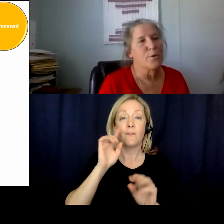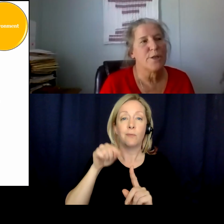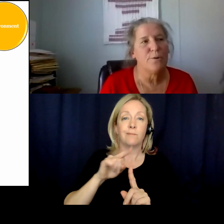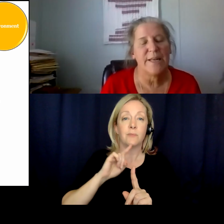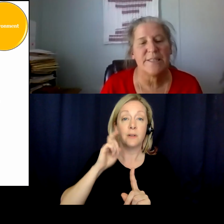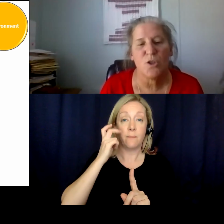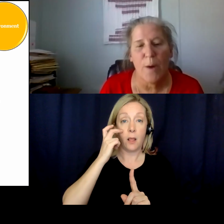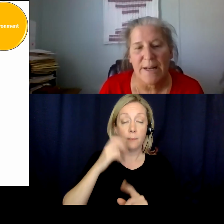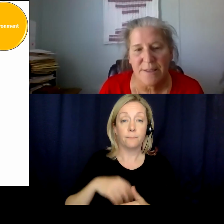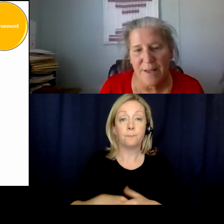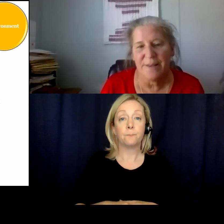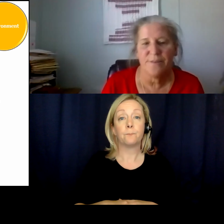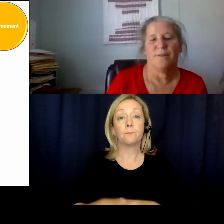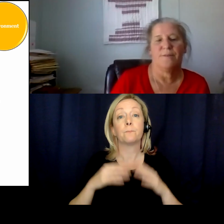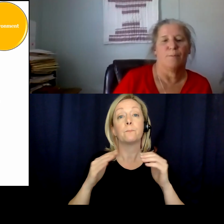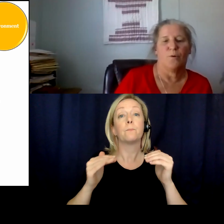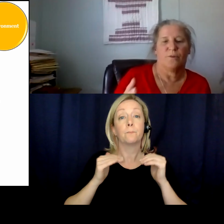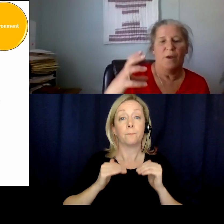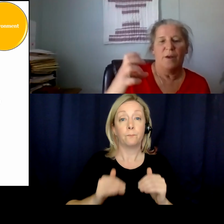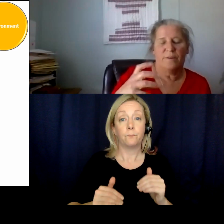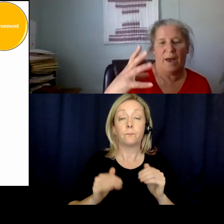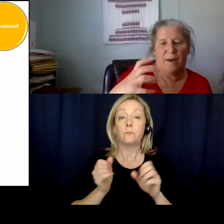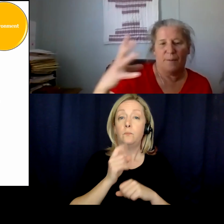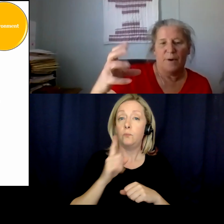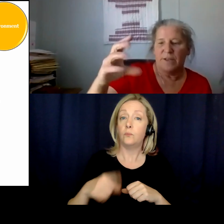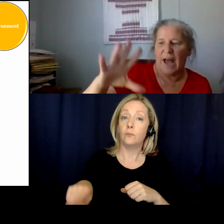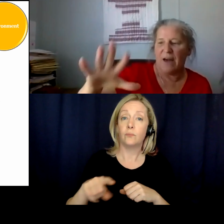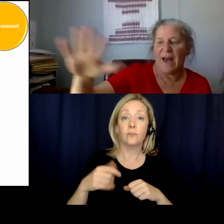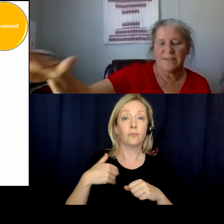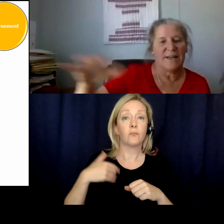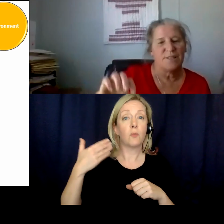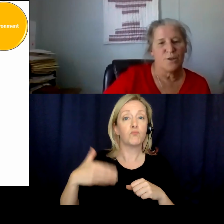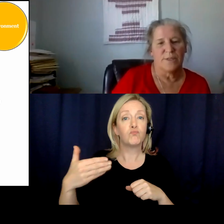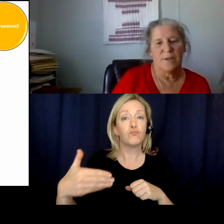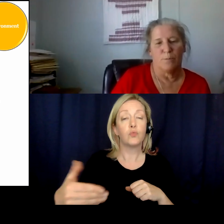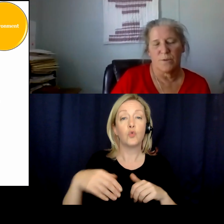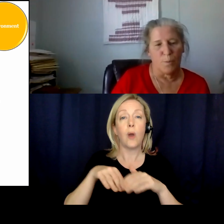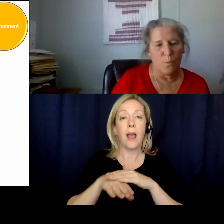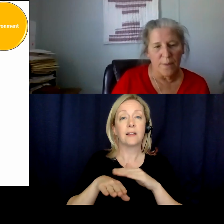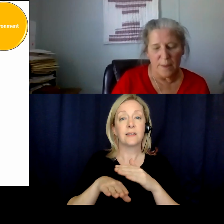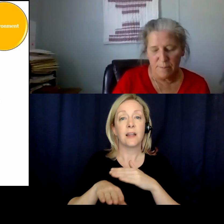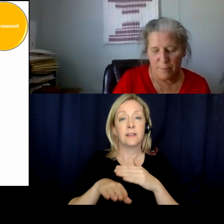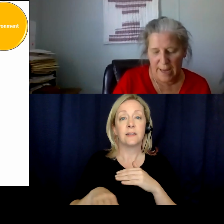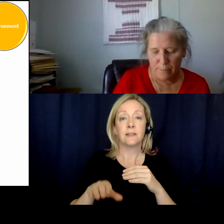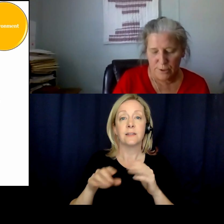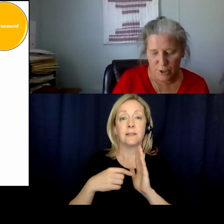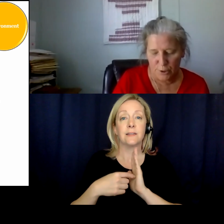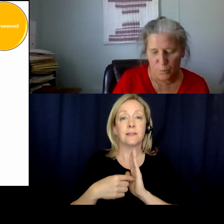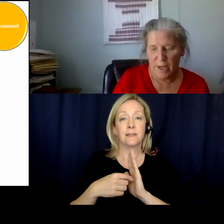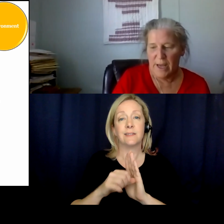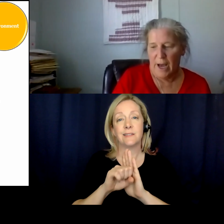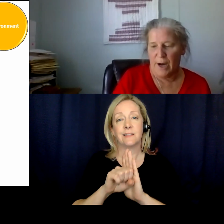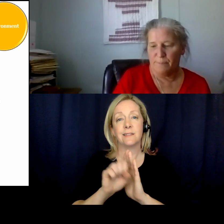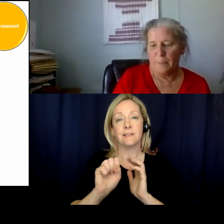have opportunities to access the symbols, to have access to the symbols. We want them to be able